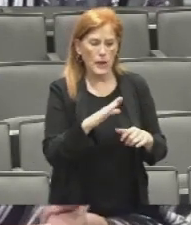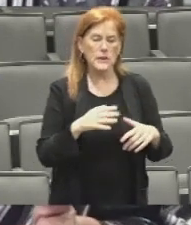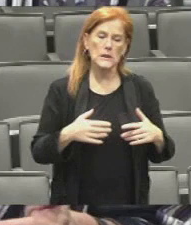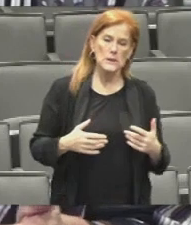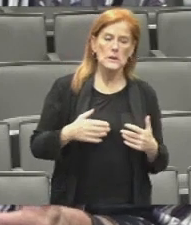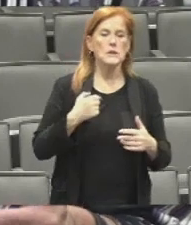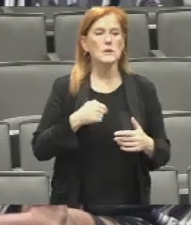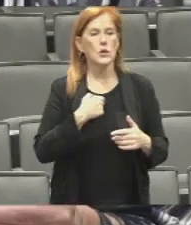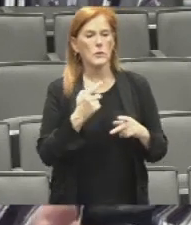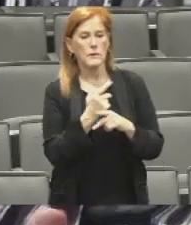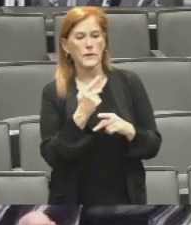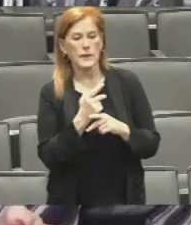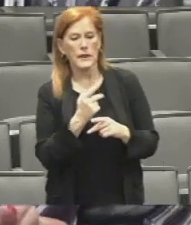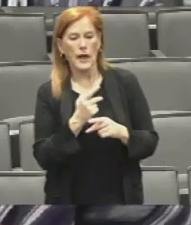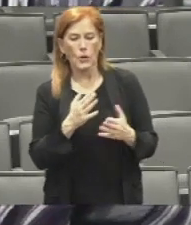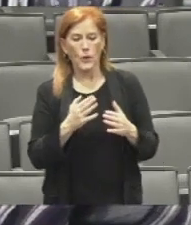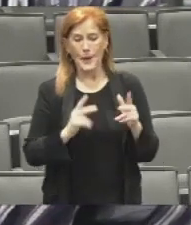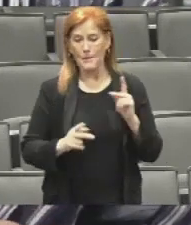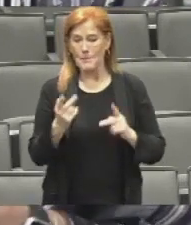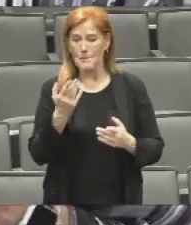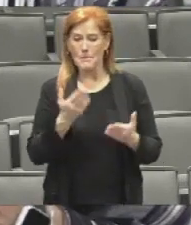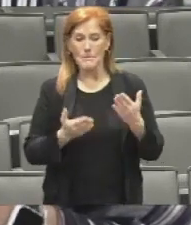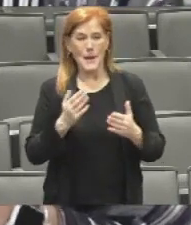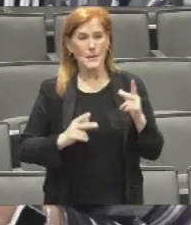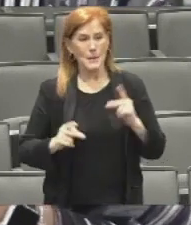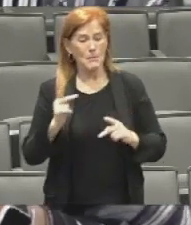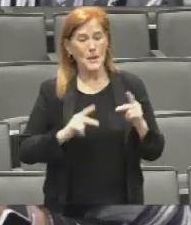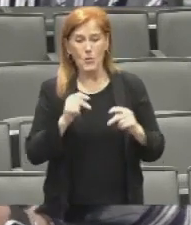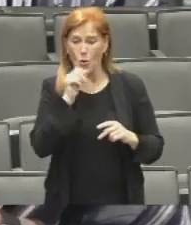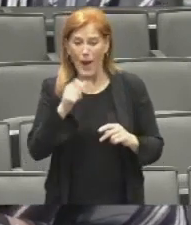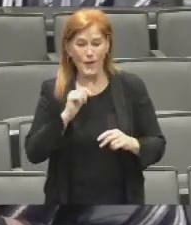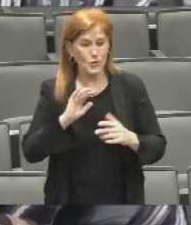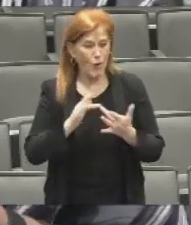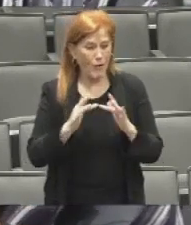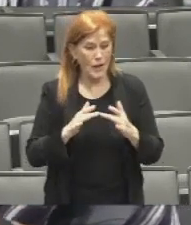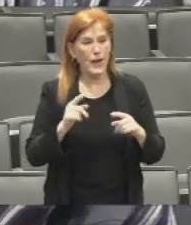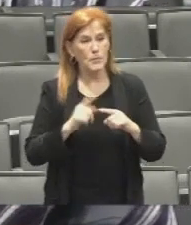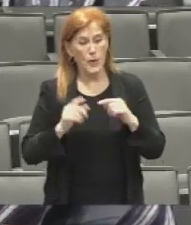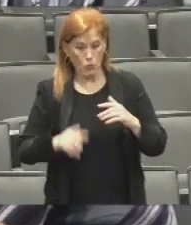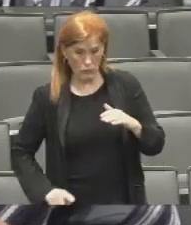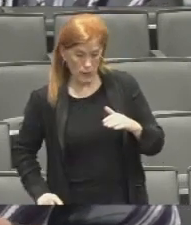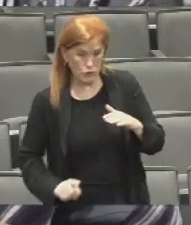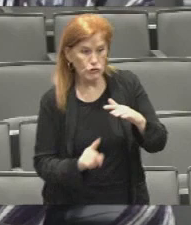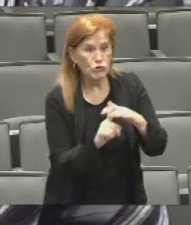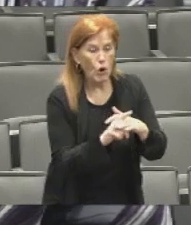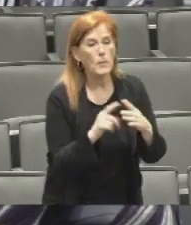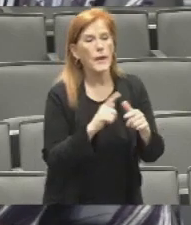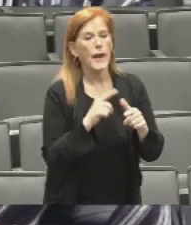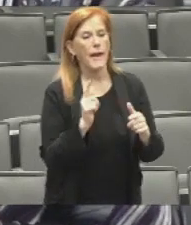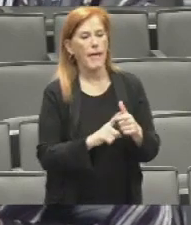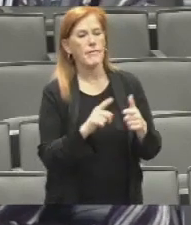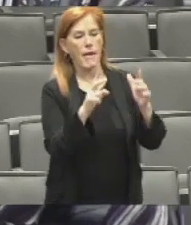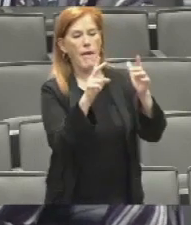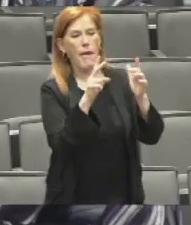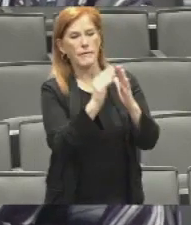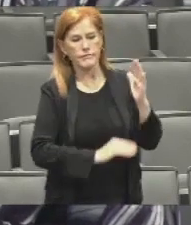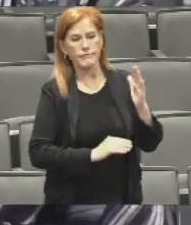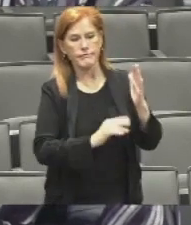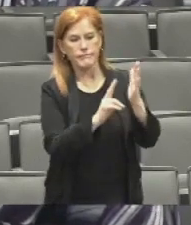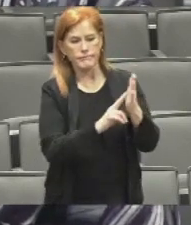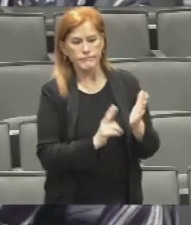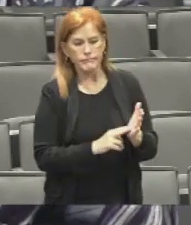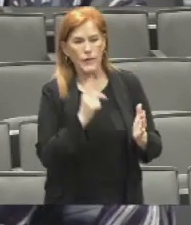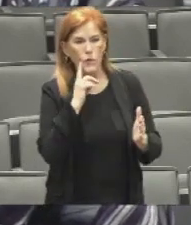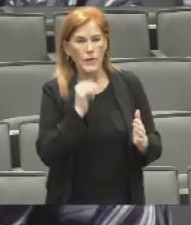people could directly sign up when they come to the site. We have to work through with the governor's office